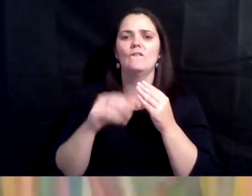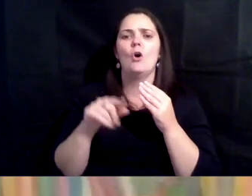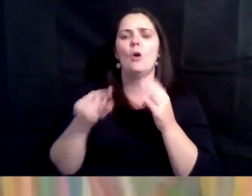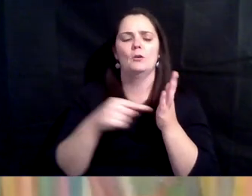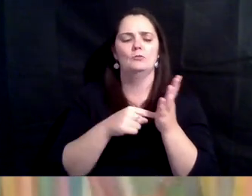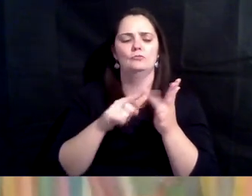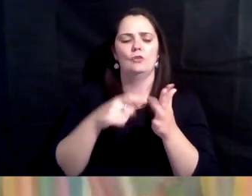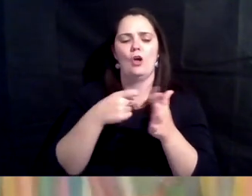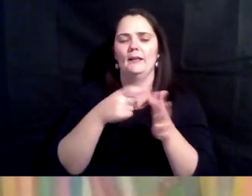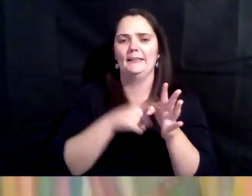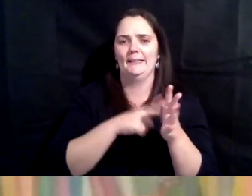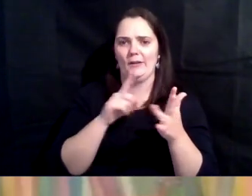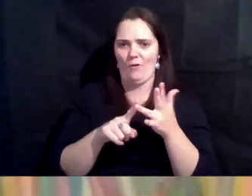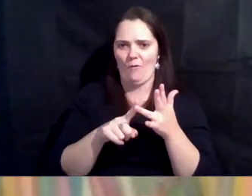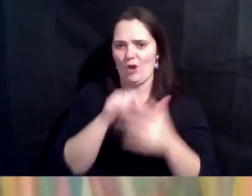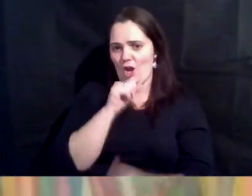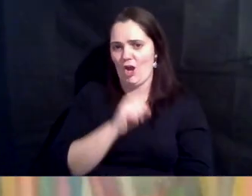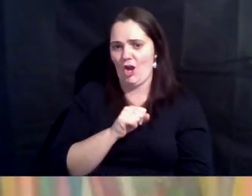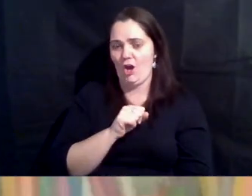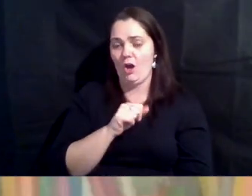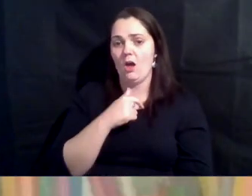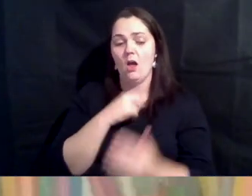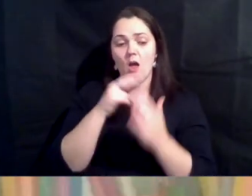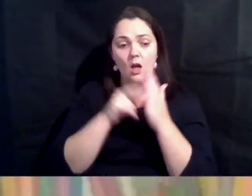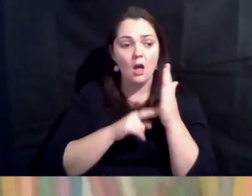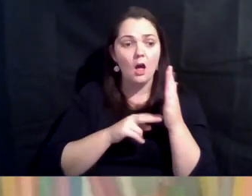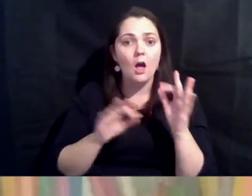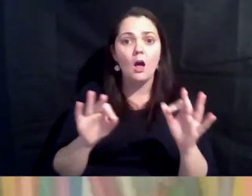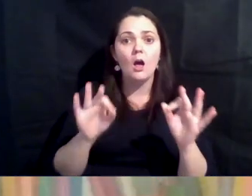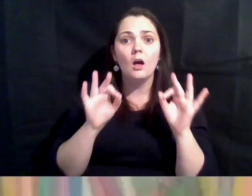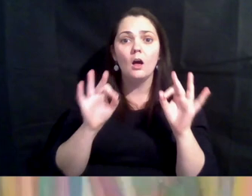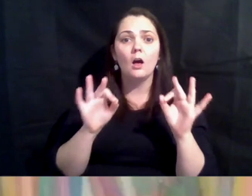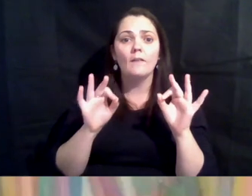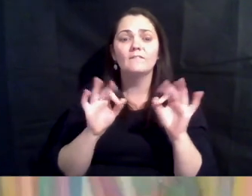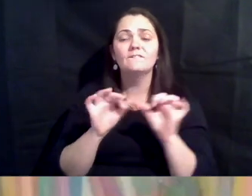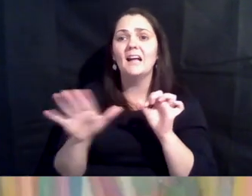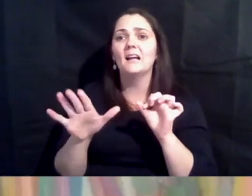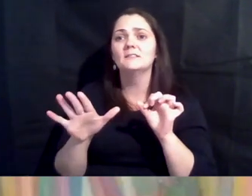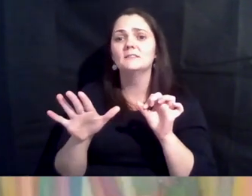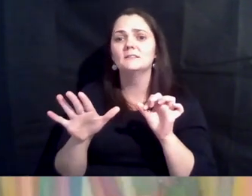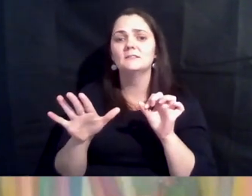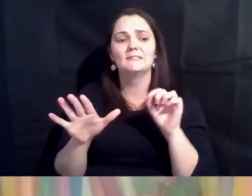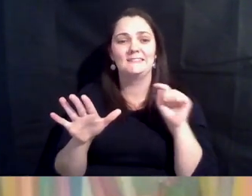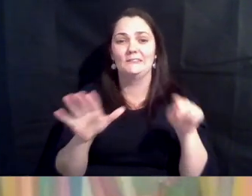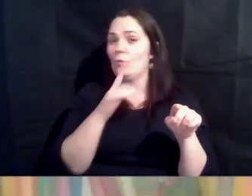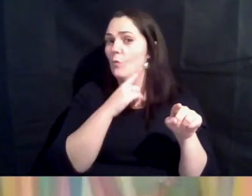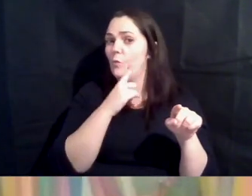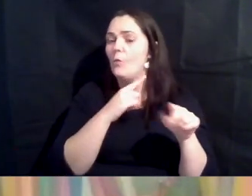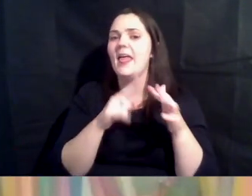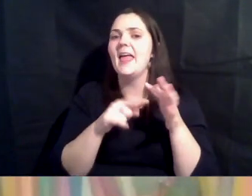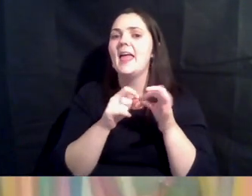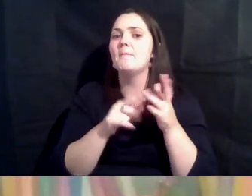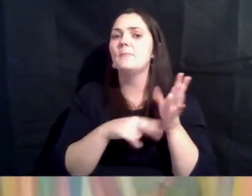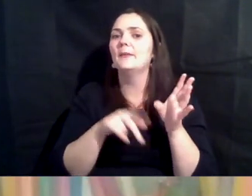was actually a super informative zine and so good because it just had all these personal places that Ebony, the girl who wrote